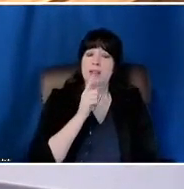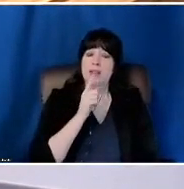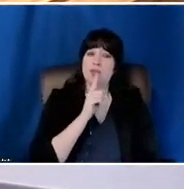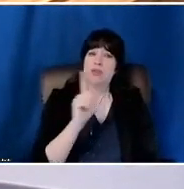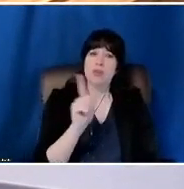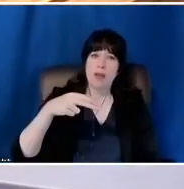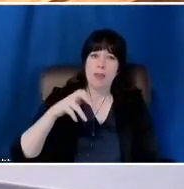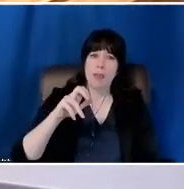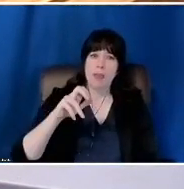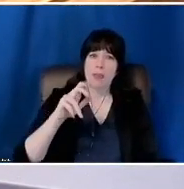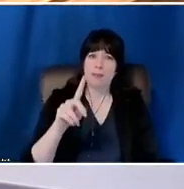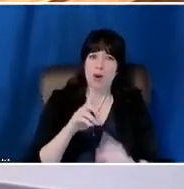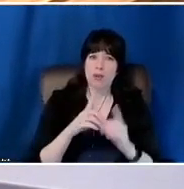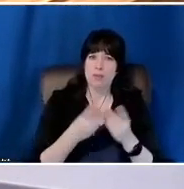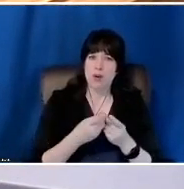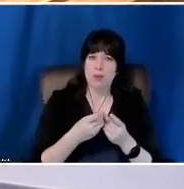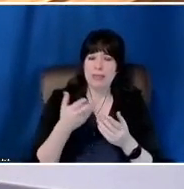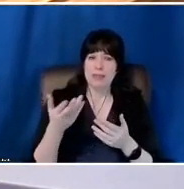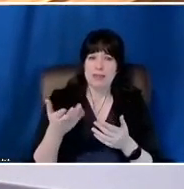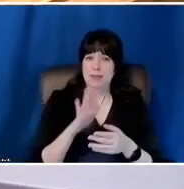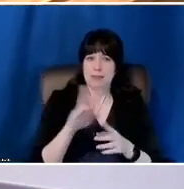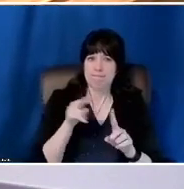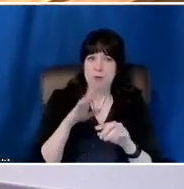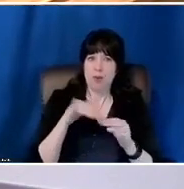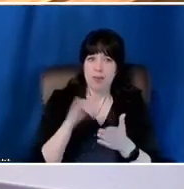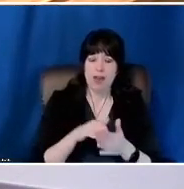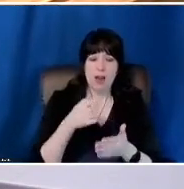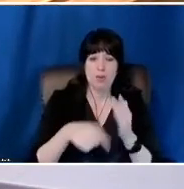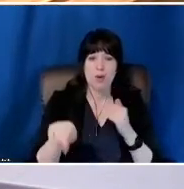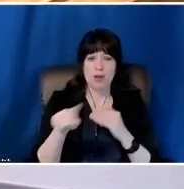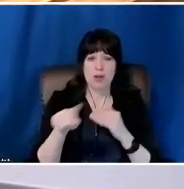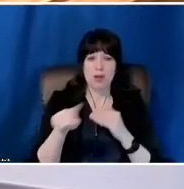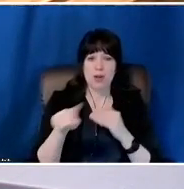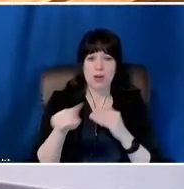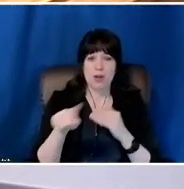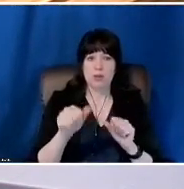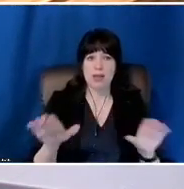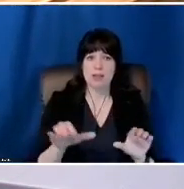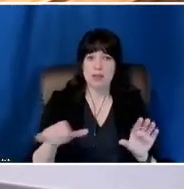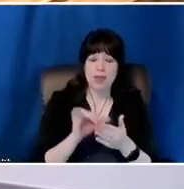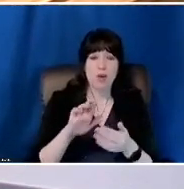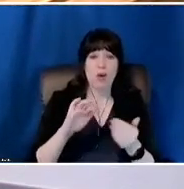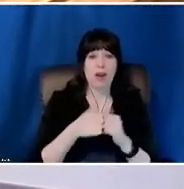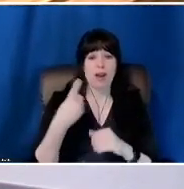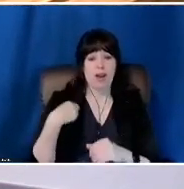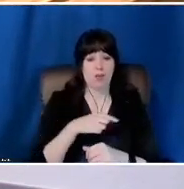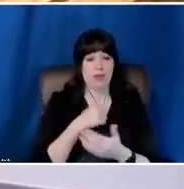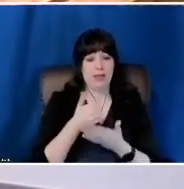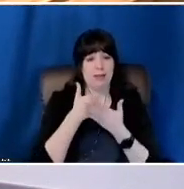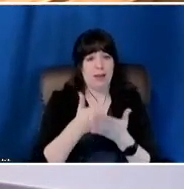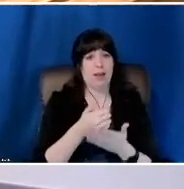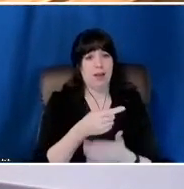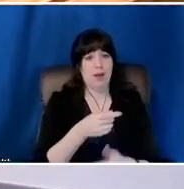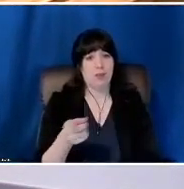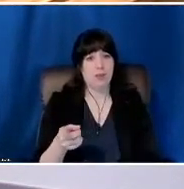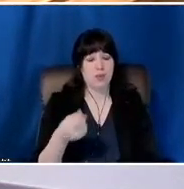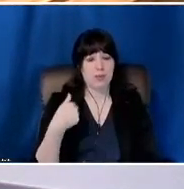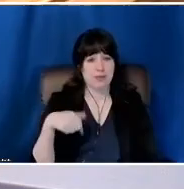Department stands on that, and what you can do about it, or how we can help you as